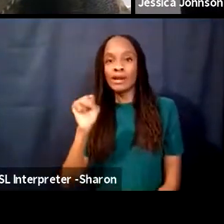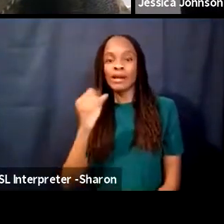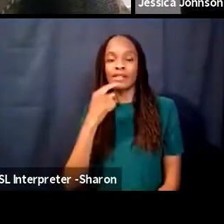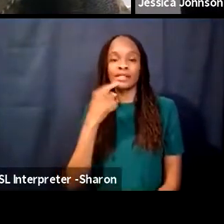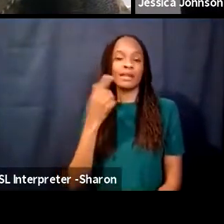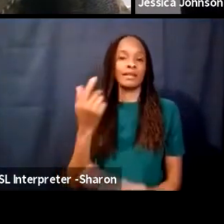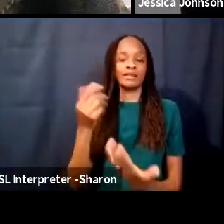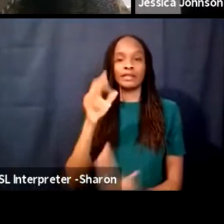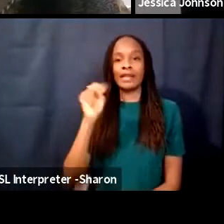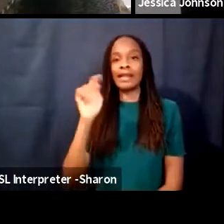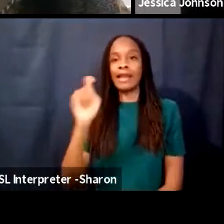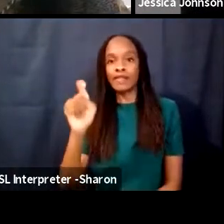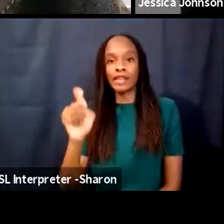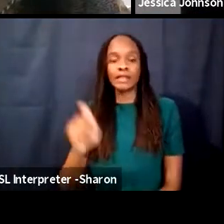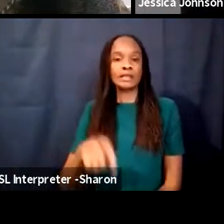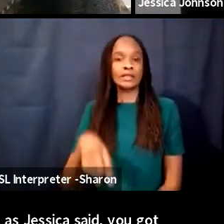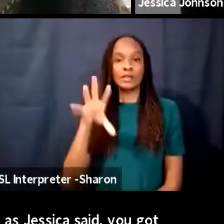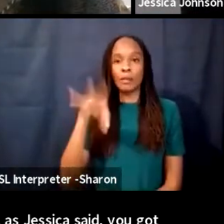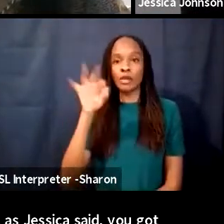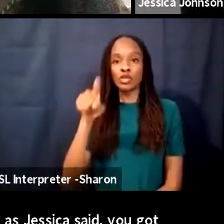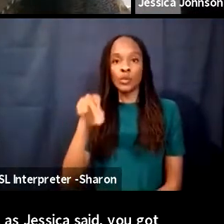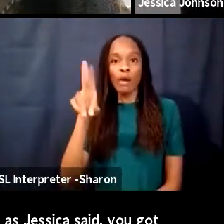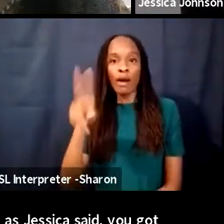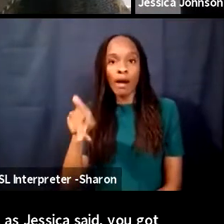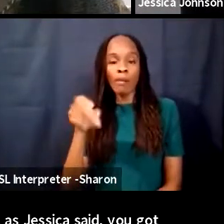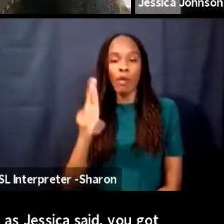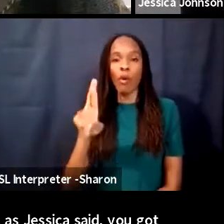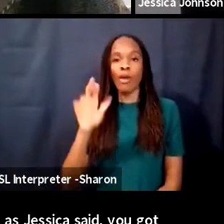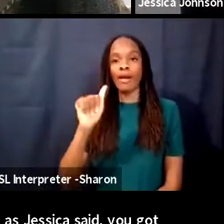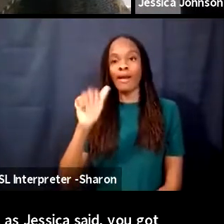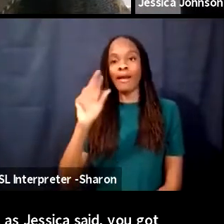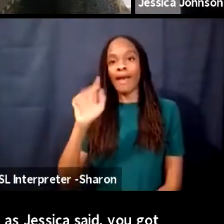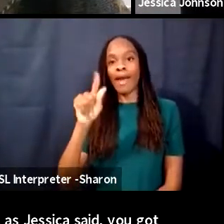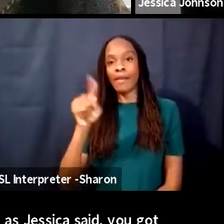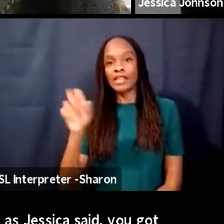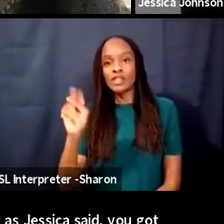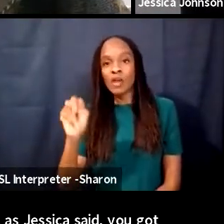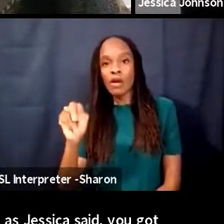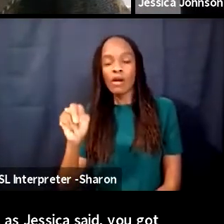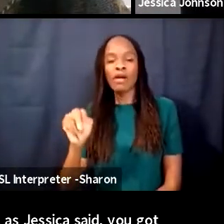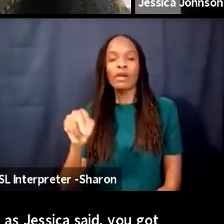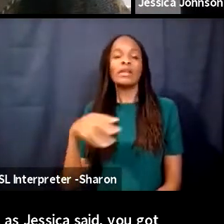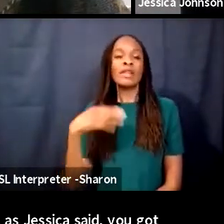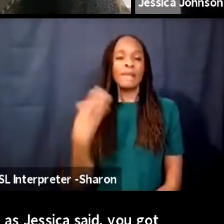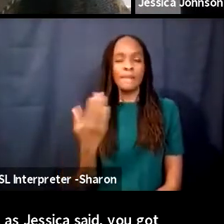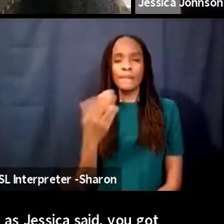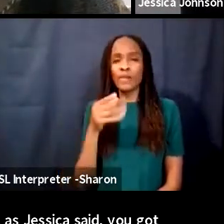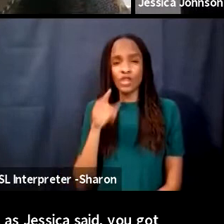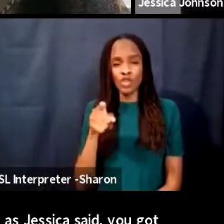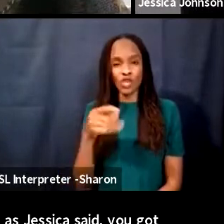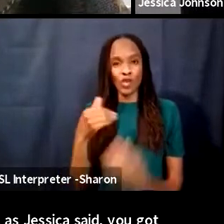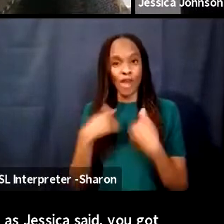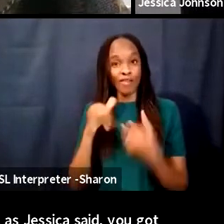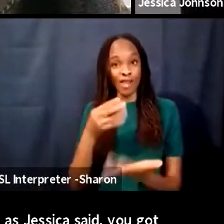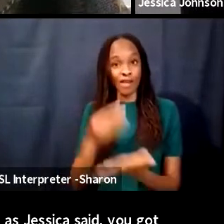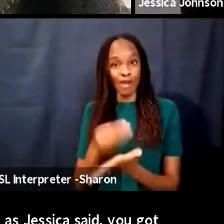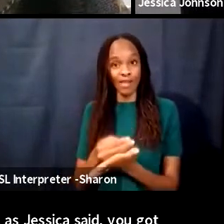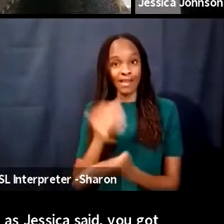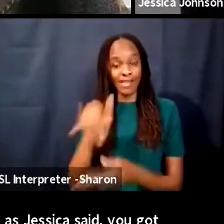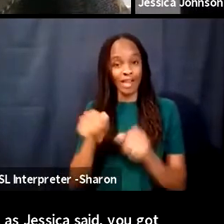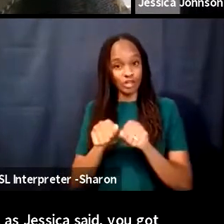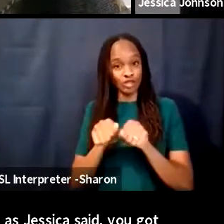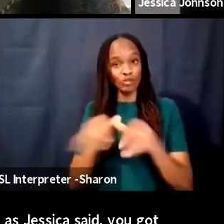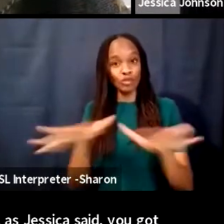by a Netflix or an Amazon, and you have that money, that